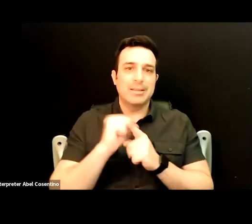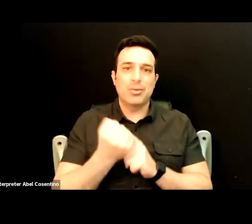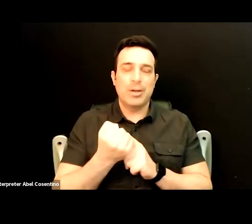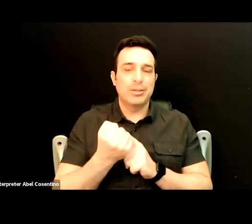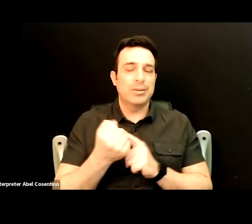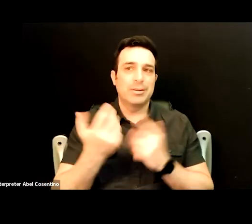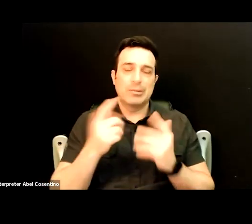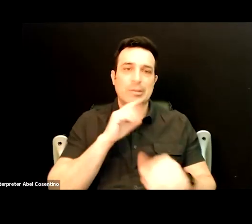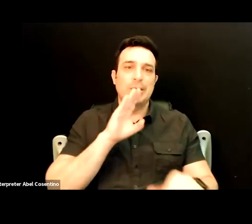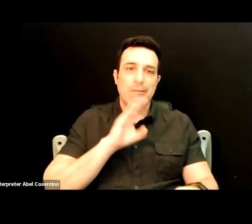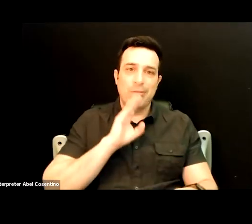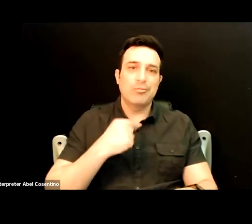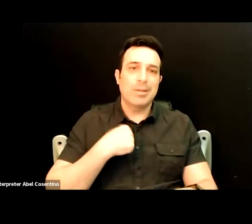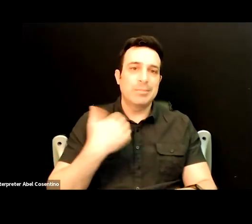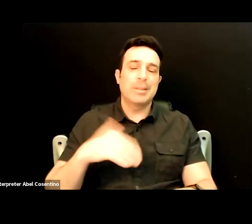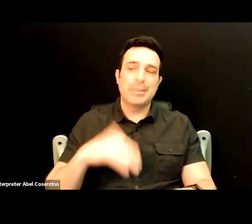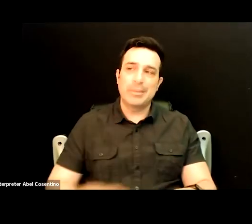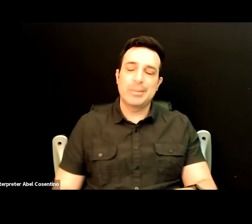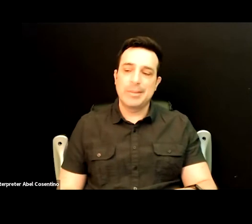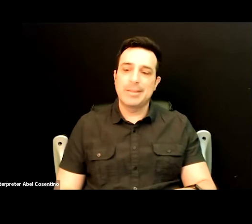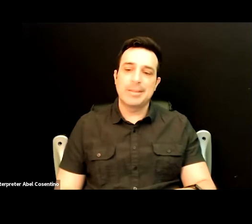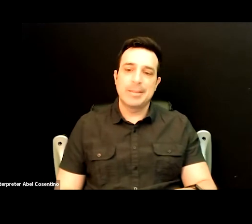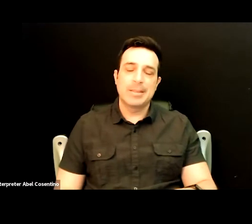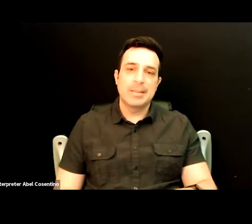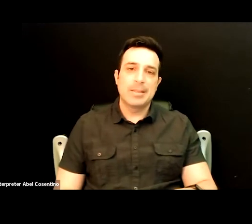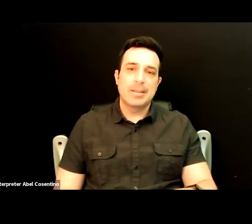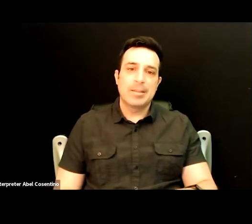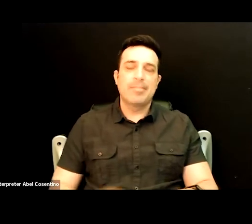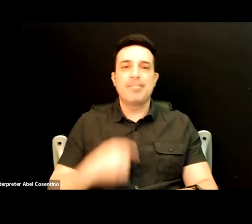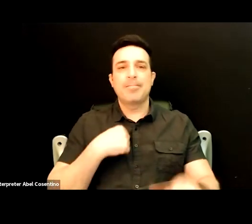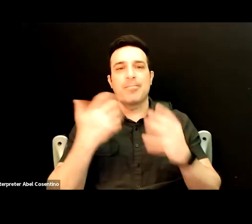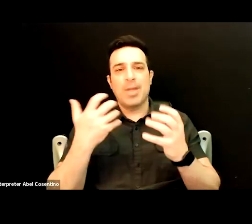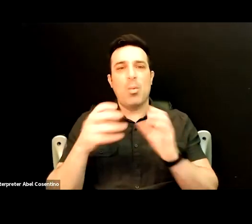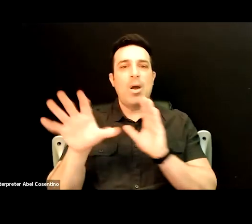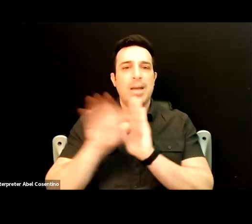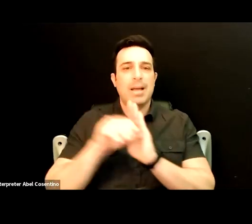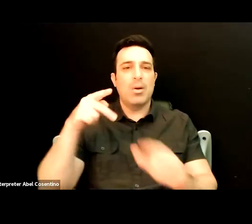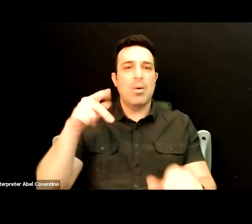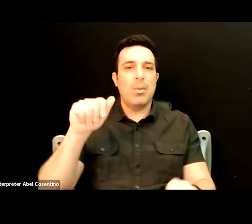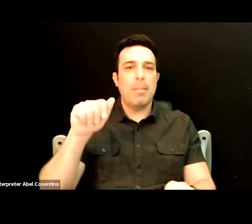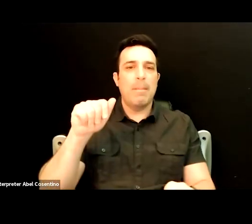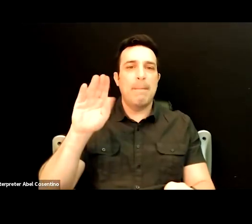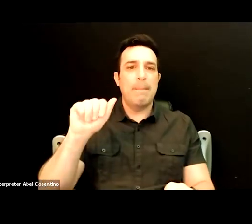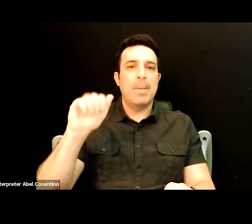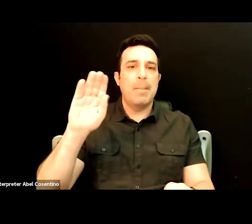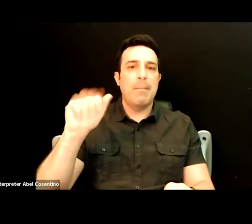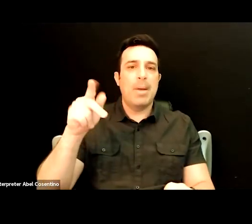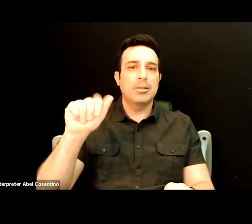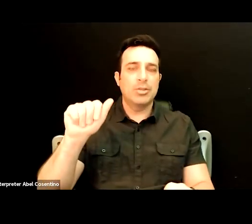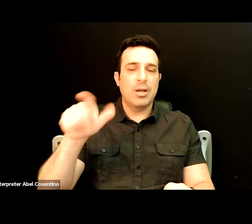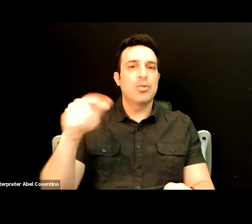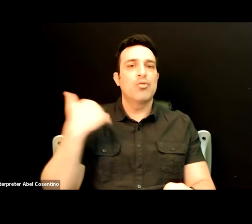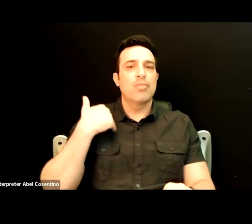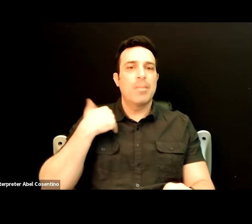which really frustrates me. And I want to echo Bapasha in appreciating your reminding